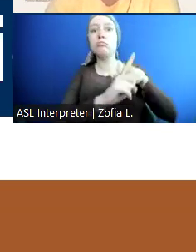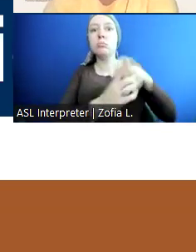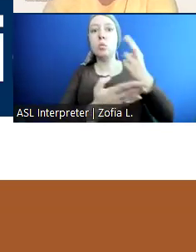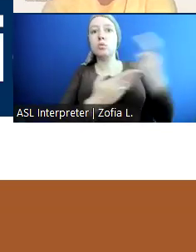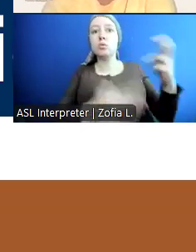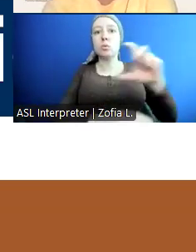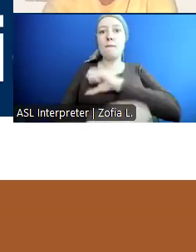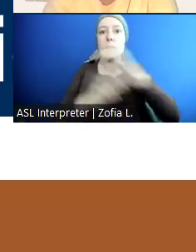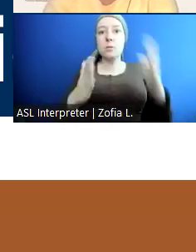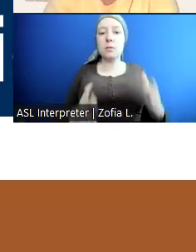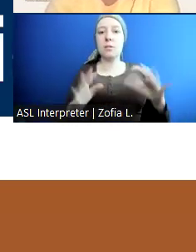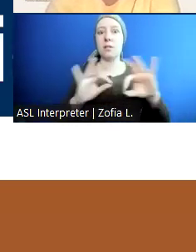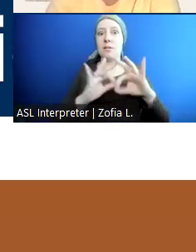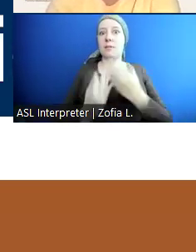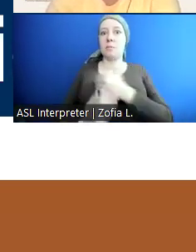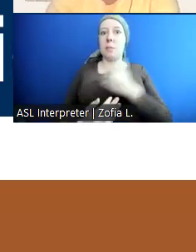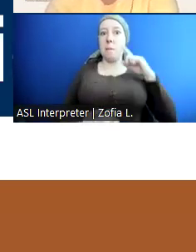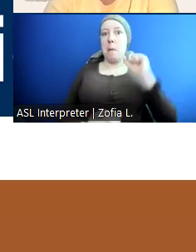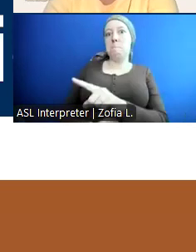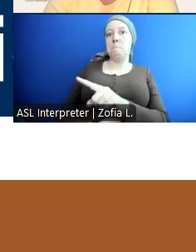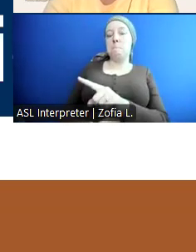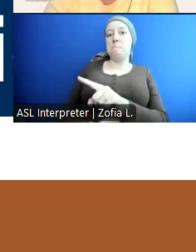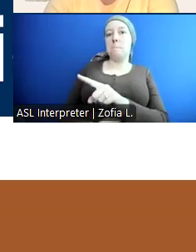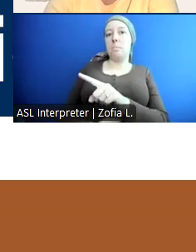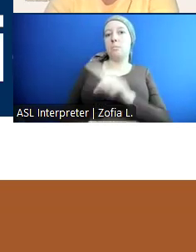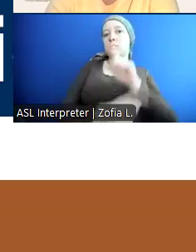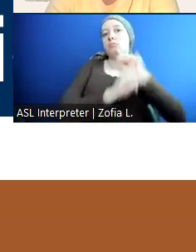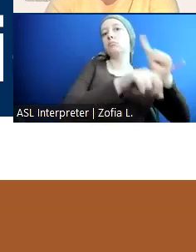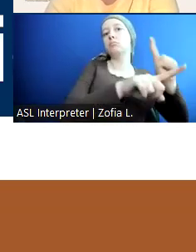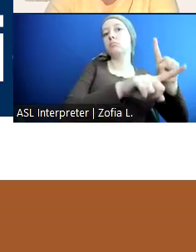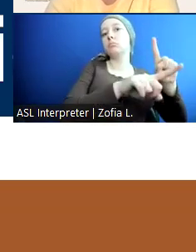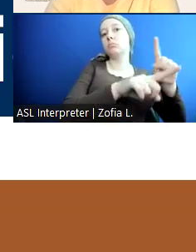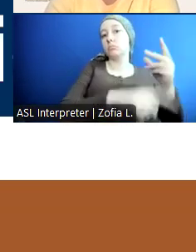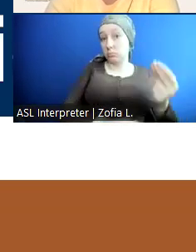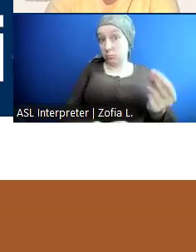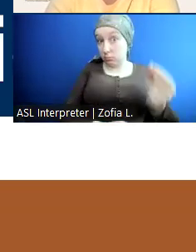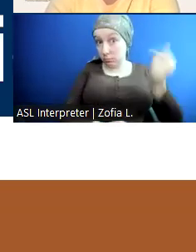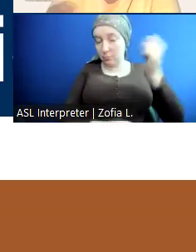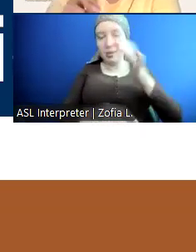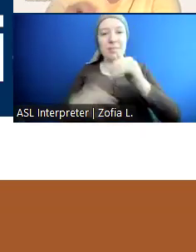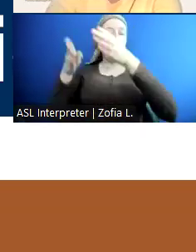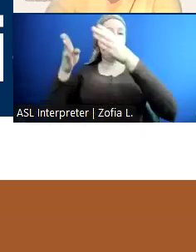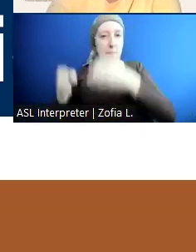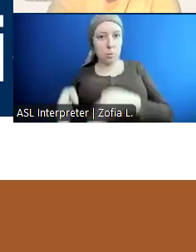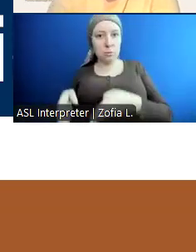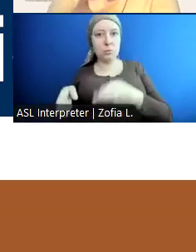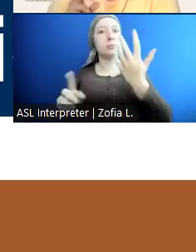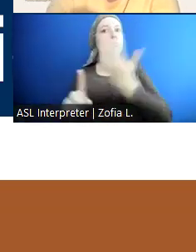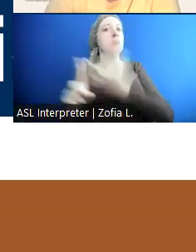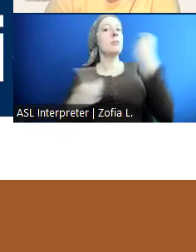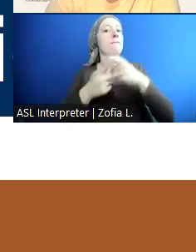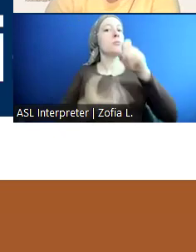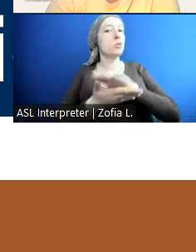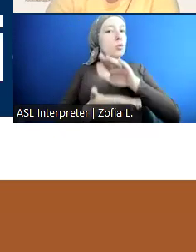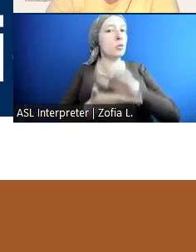the family member saw them, right? And that was reported back. And very quickly, that person was, you know, removed from school